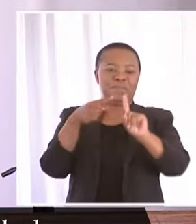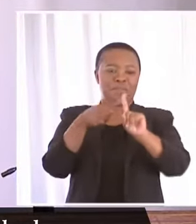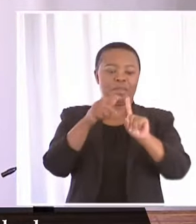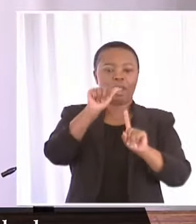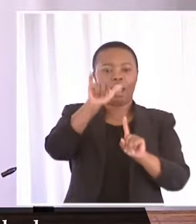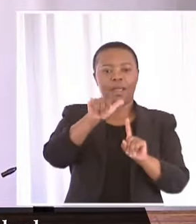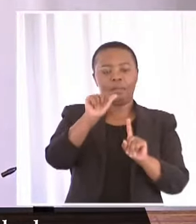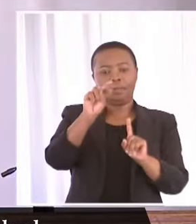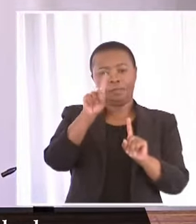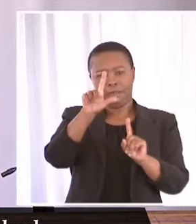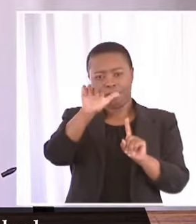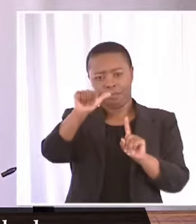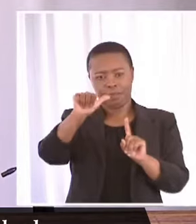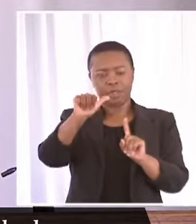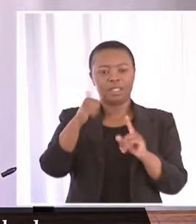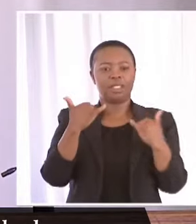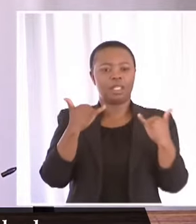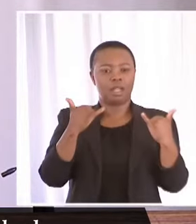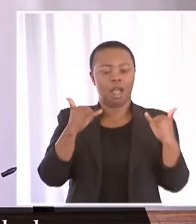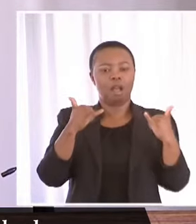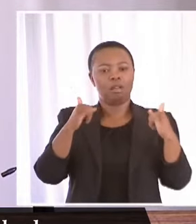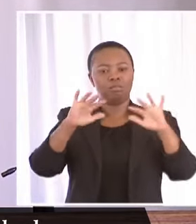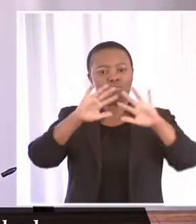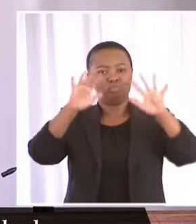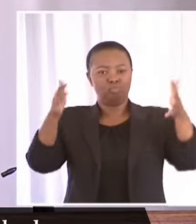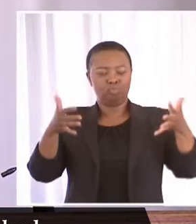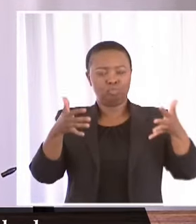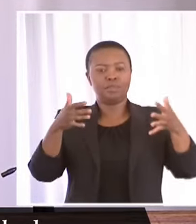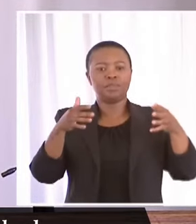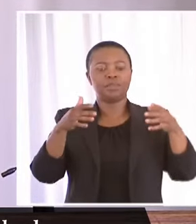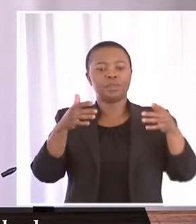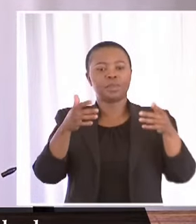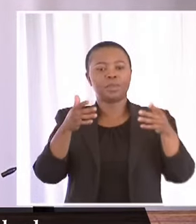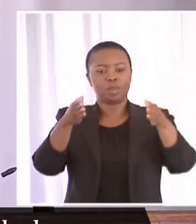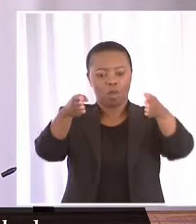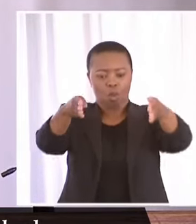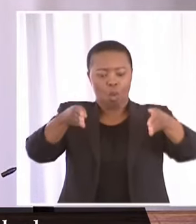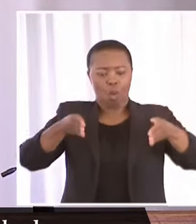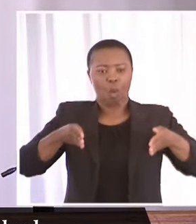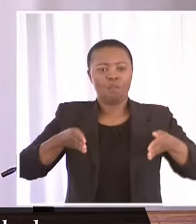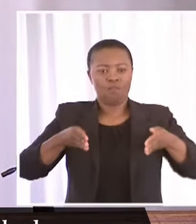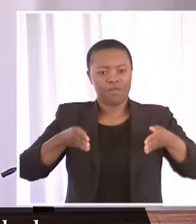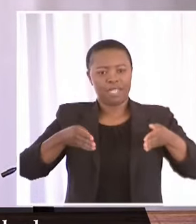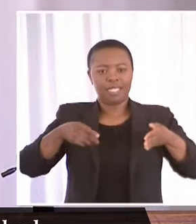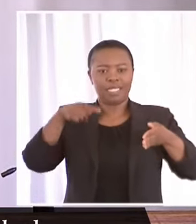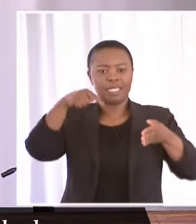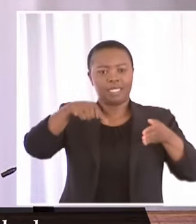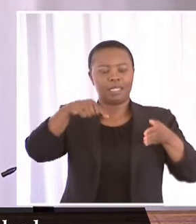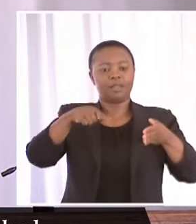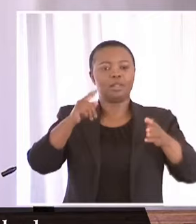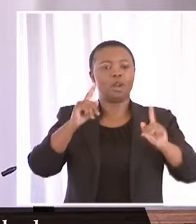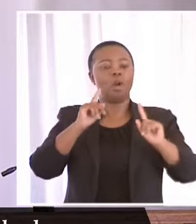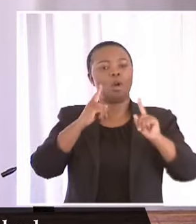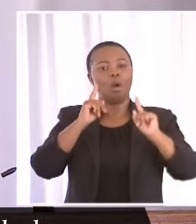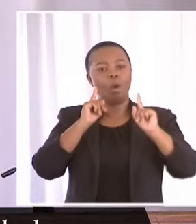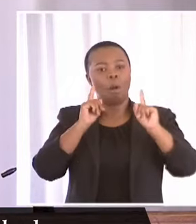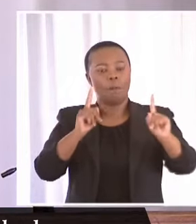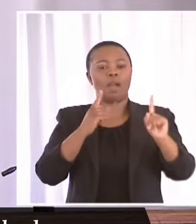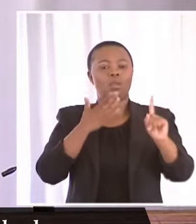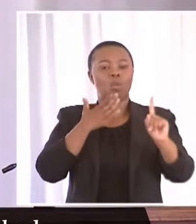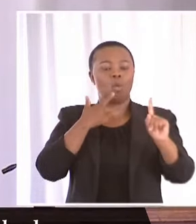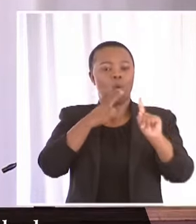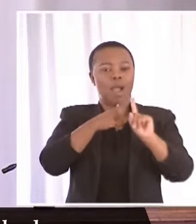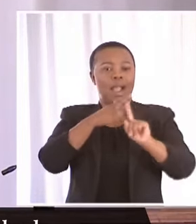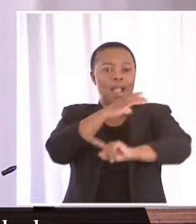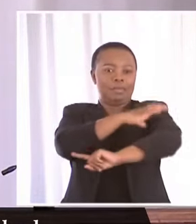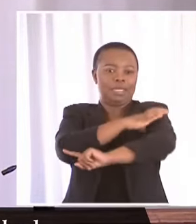The undraping proceedings of the coffin under the command of Captain Galawe will